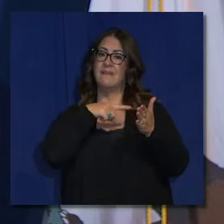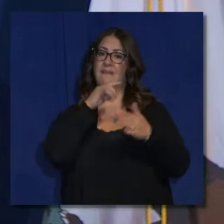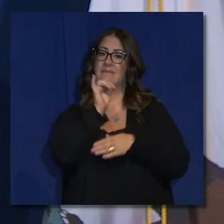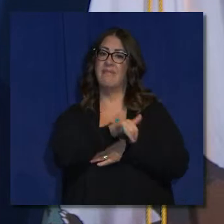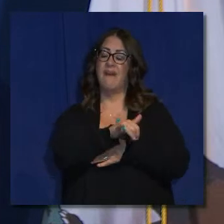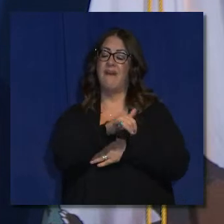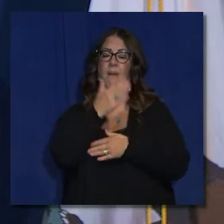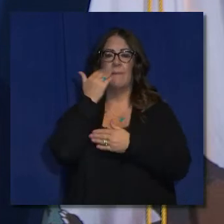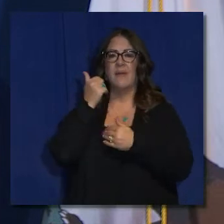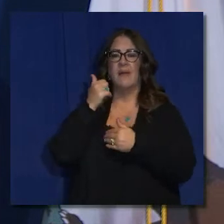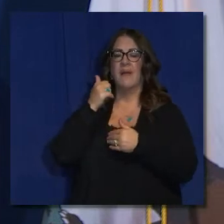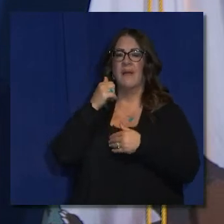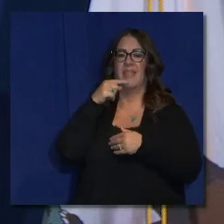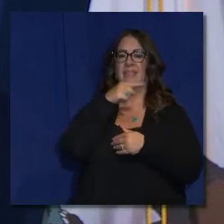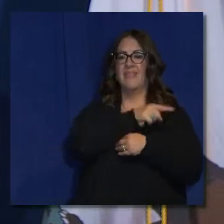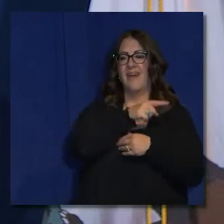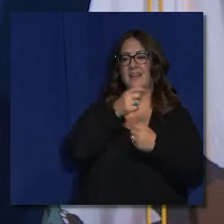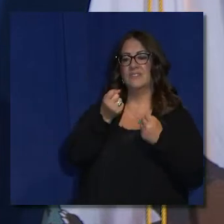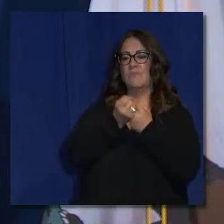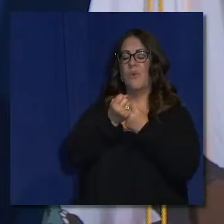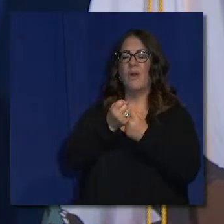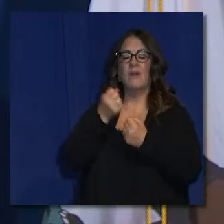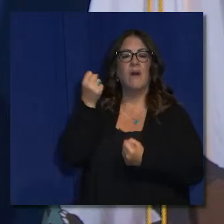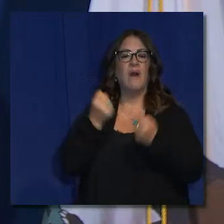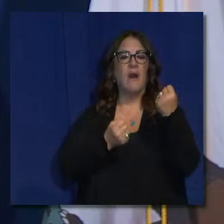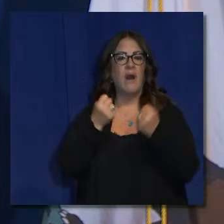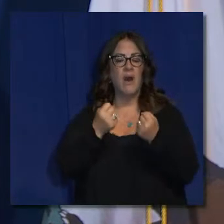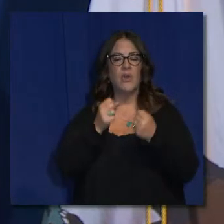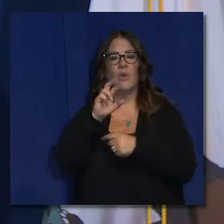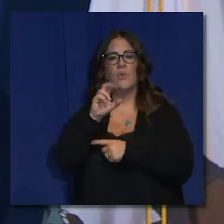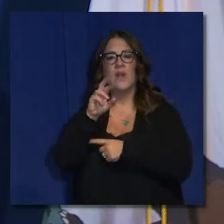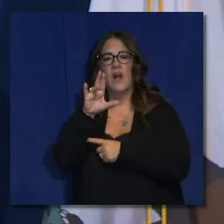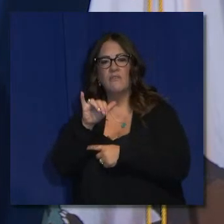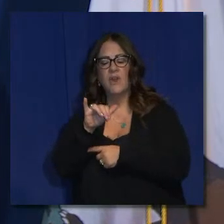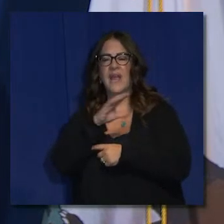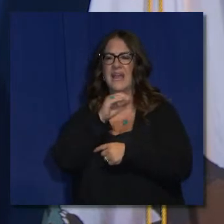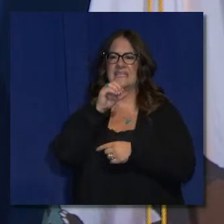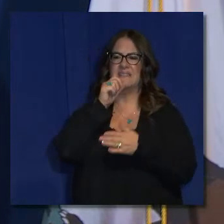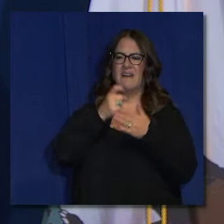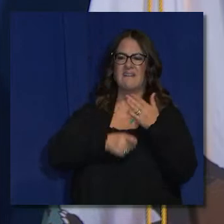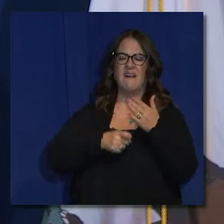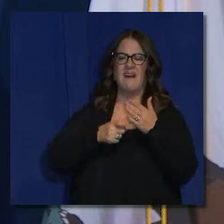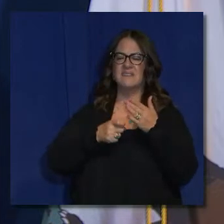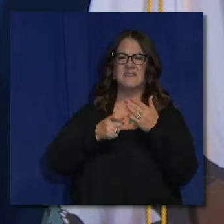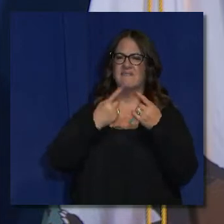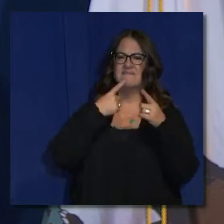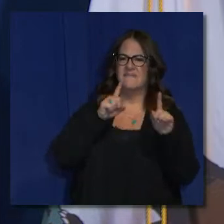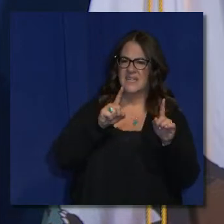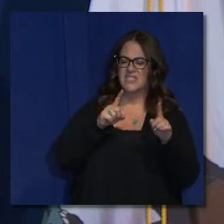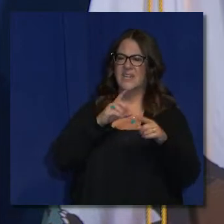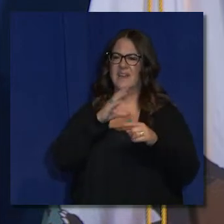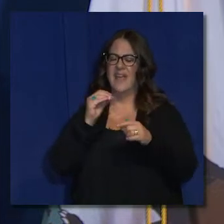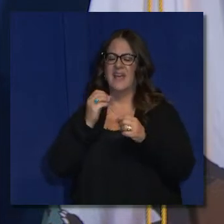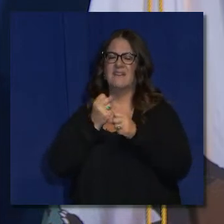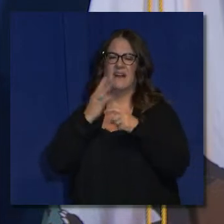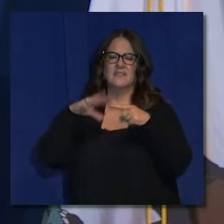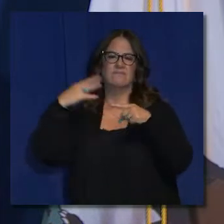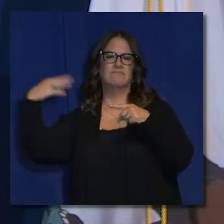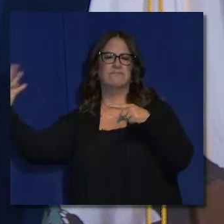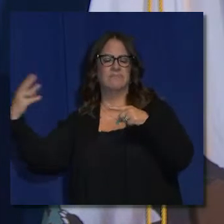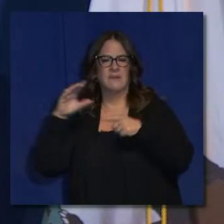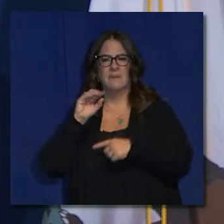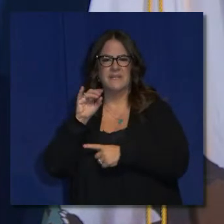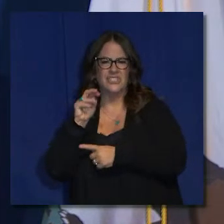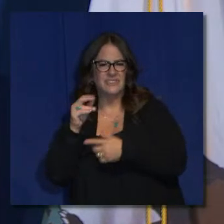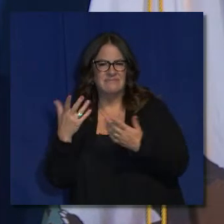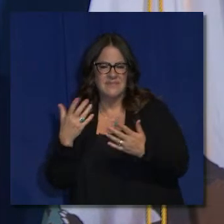because it supports enhanced oil recovery, it isn't necessarily cost-effective or even brings down emissions, and I just wanted to hear from